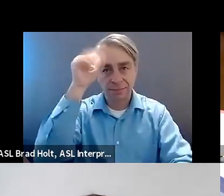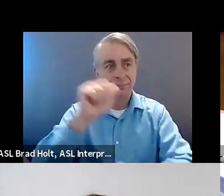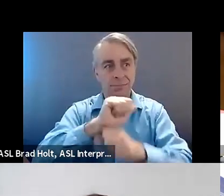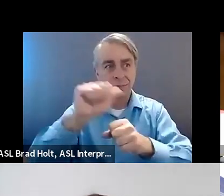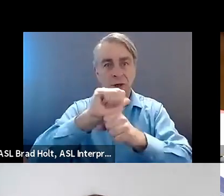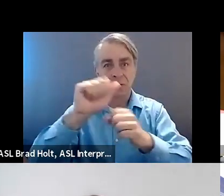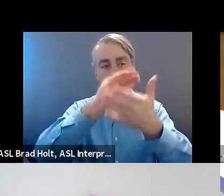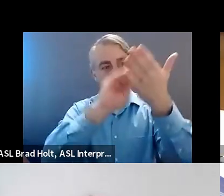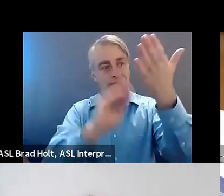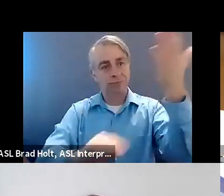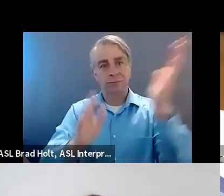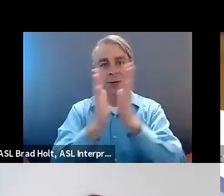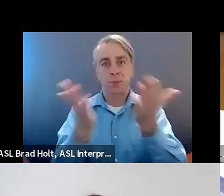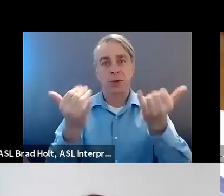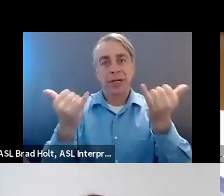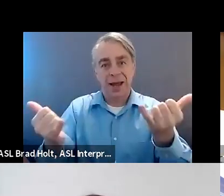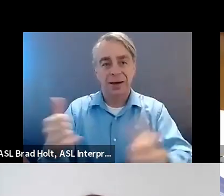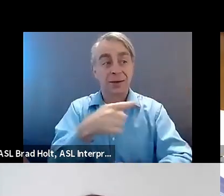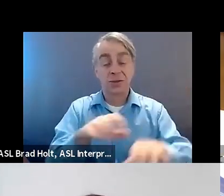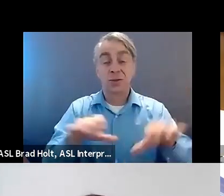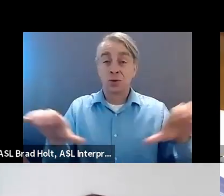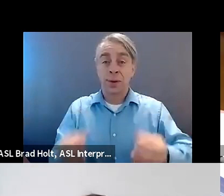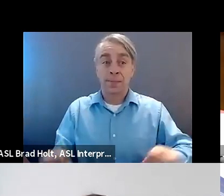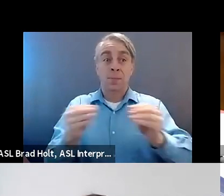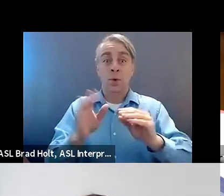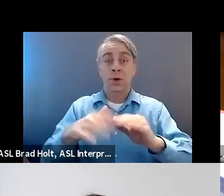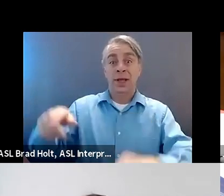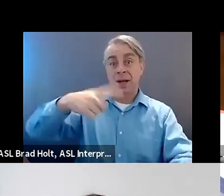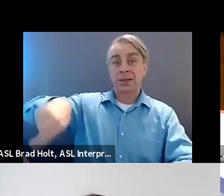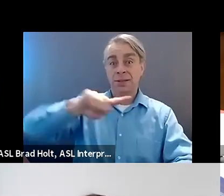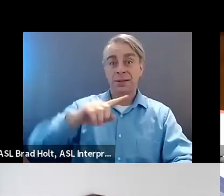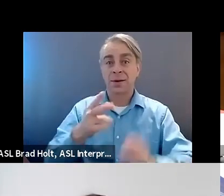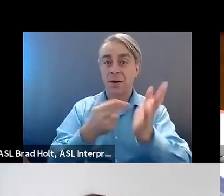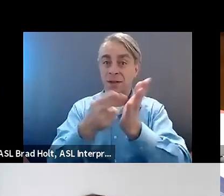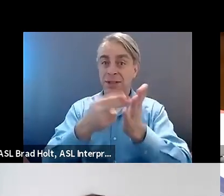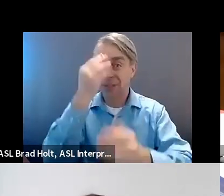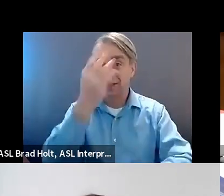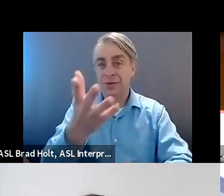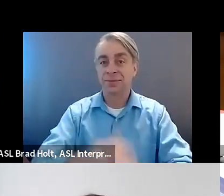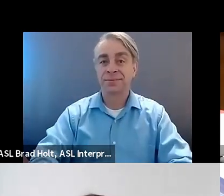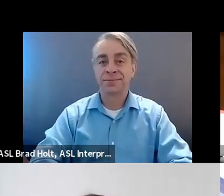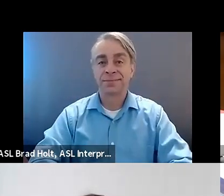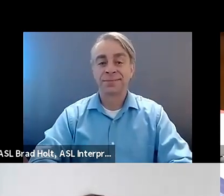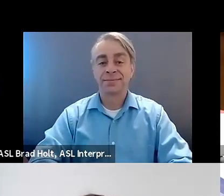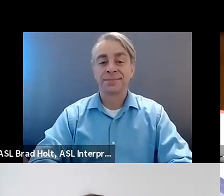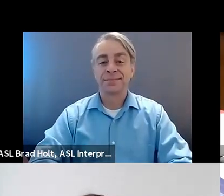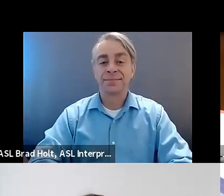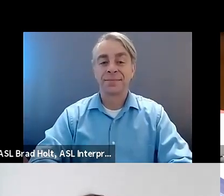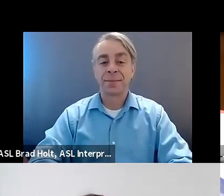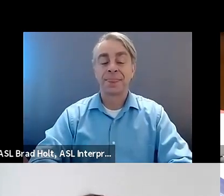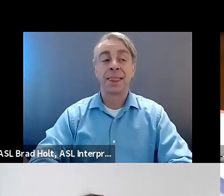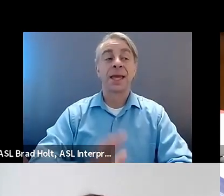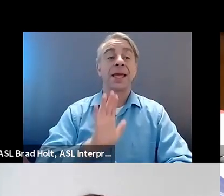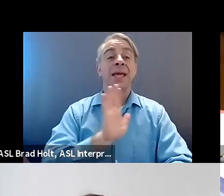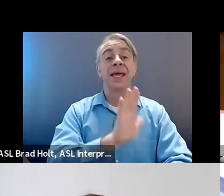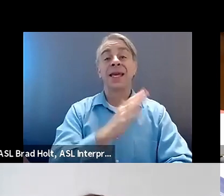other big projects. He's doing more than most of us are doing. And finally, I would say that perhaps his greatest legacy are his children,